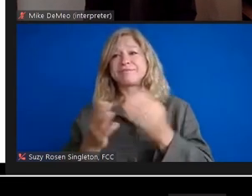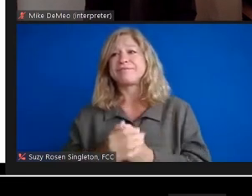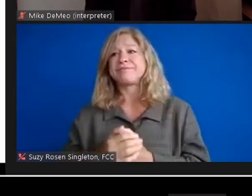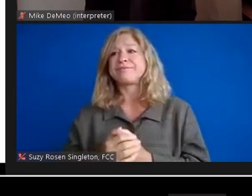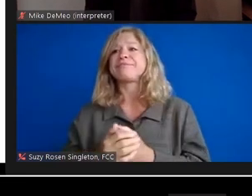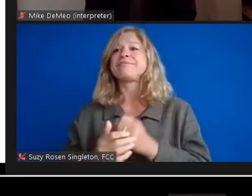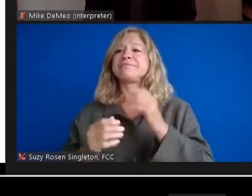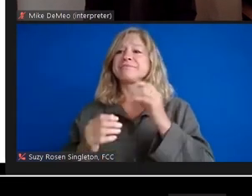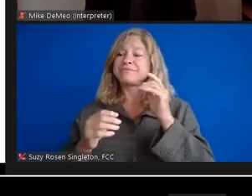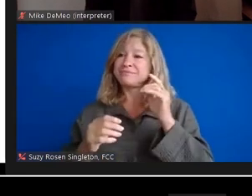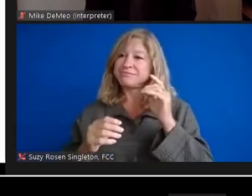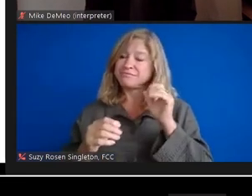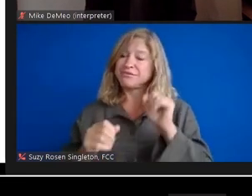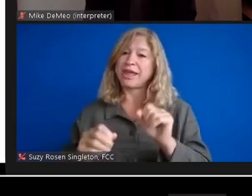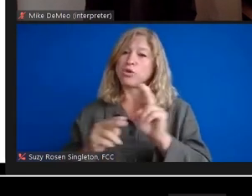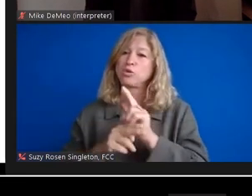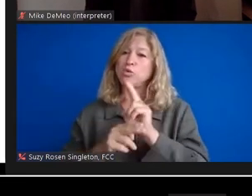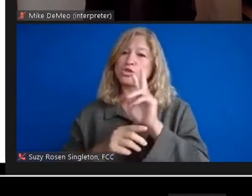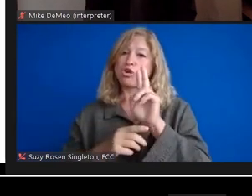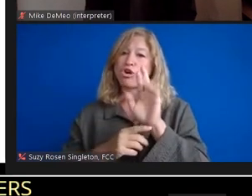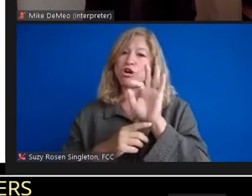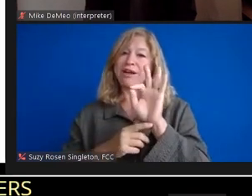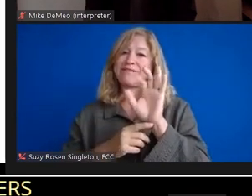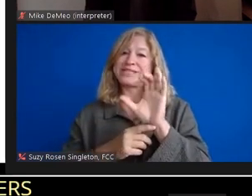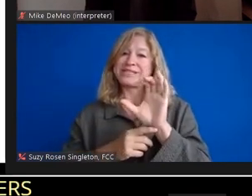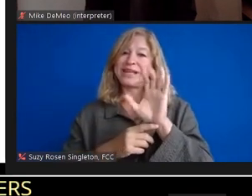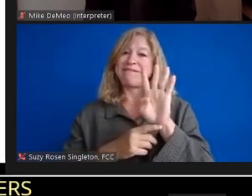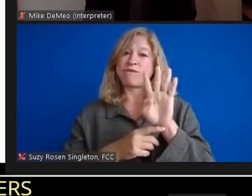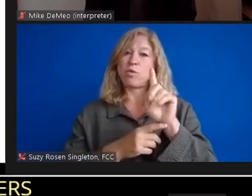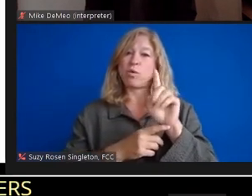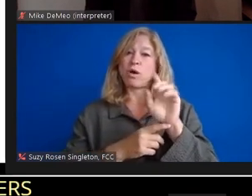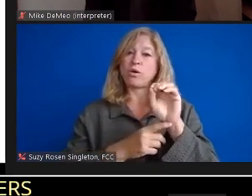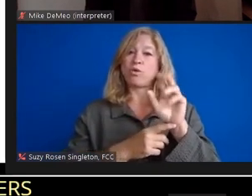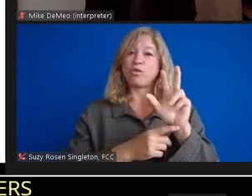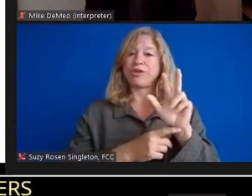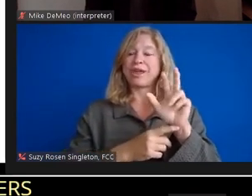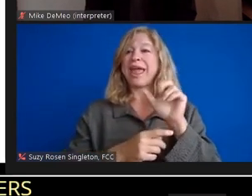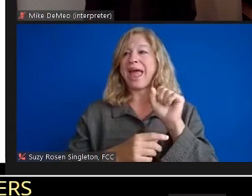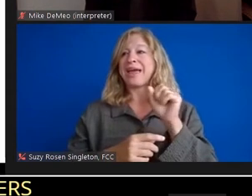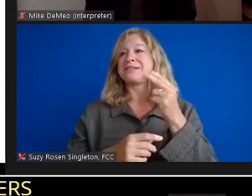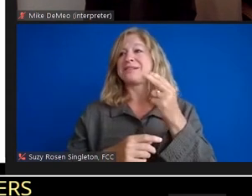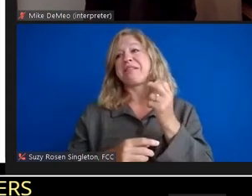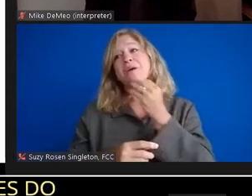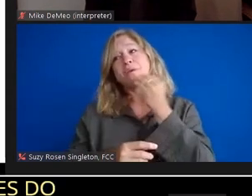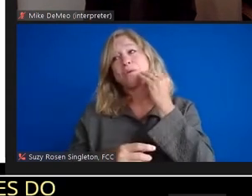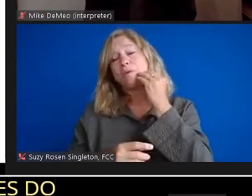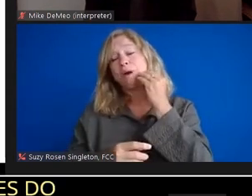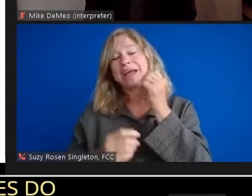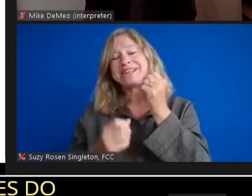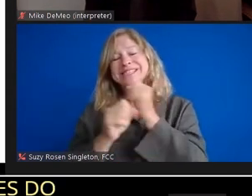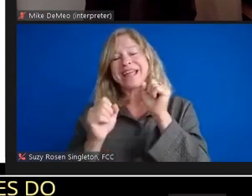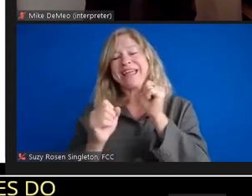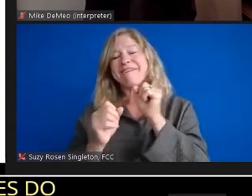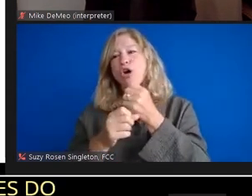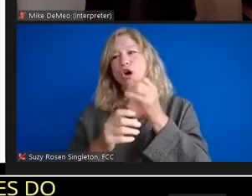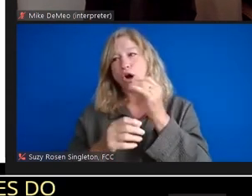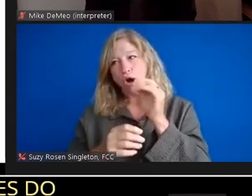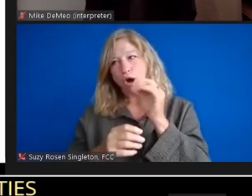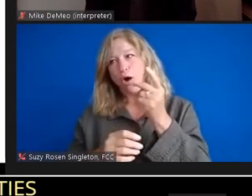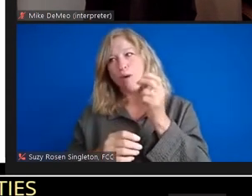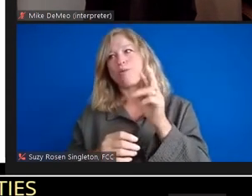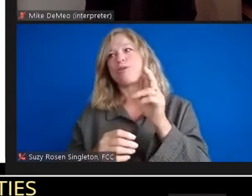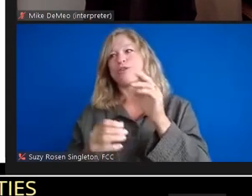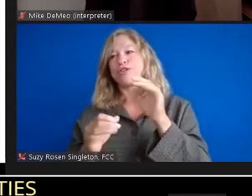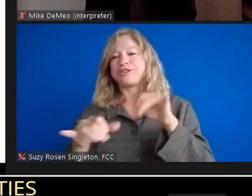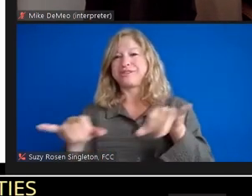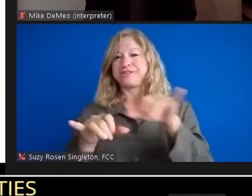must be interoperable across networks and services. You must use the RFC 4103